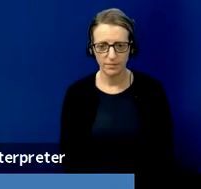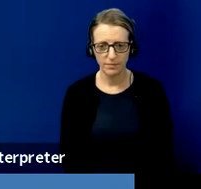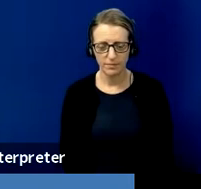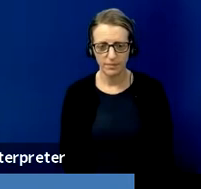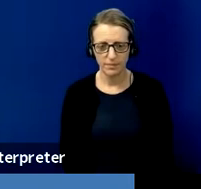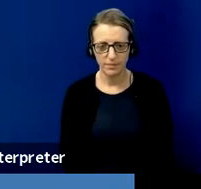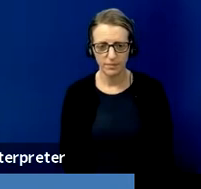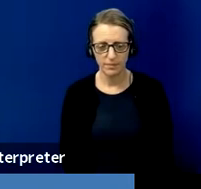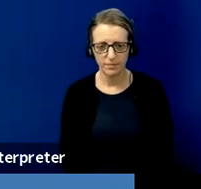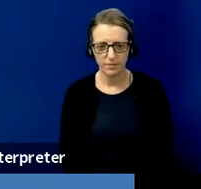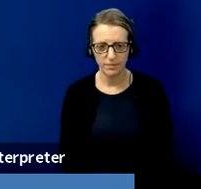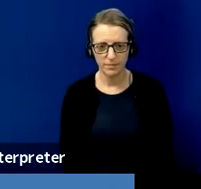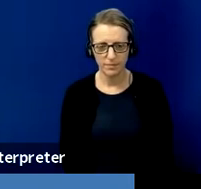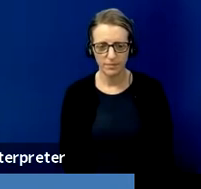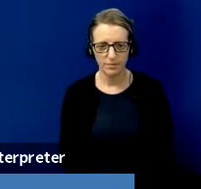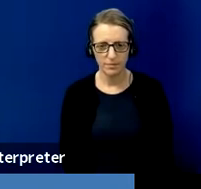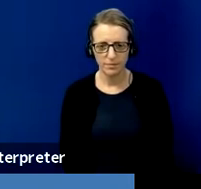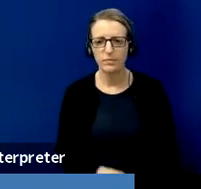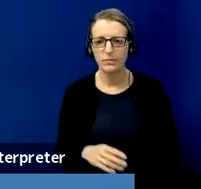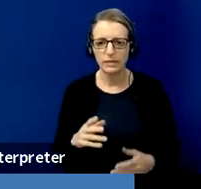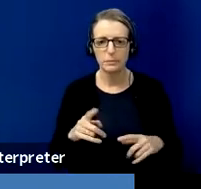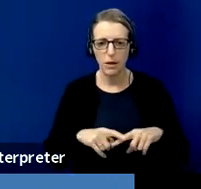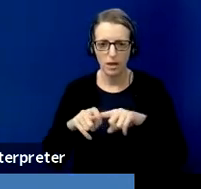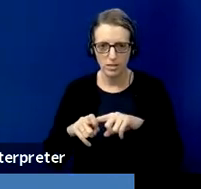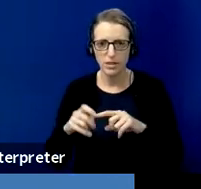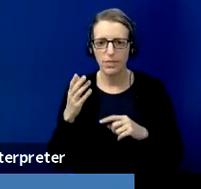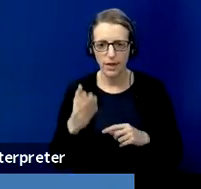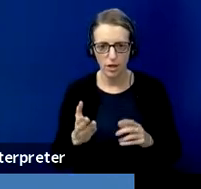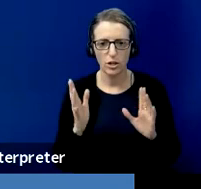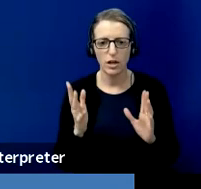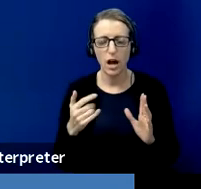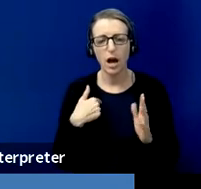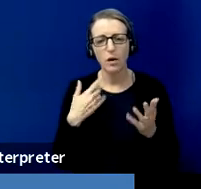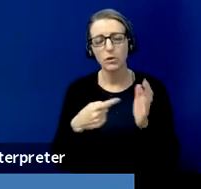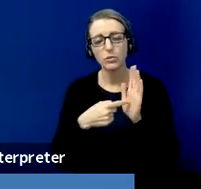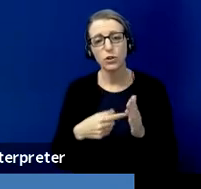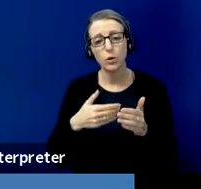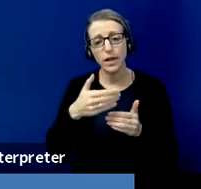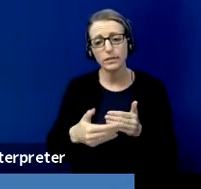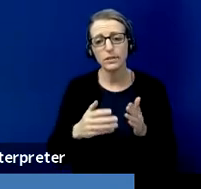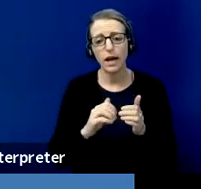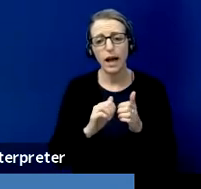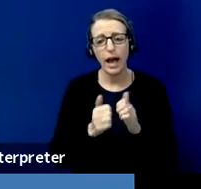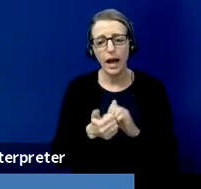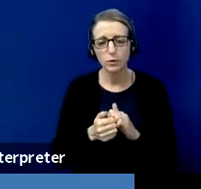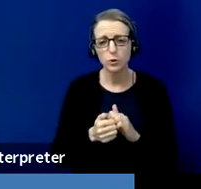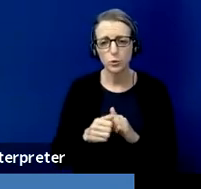Okay, so let's pause there. What I'd like to show next is how to